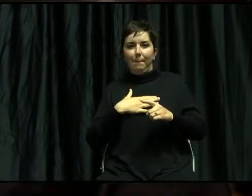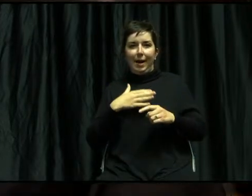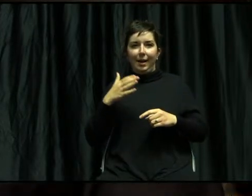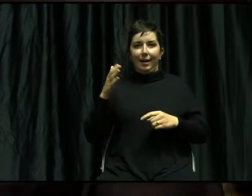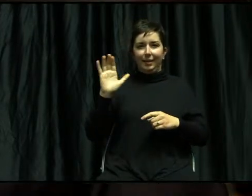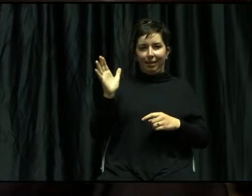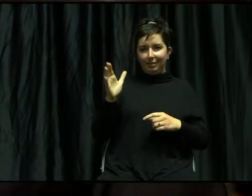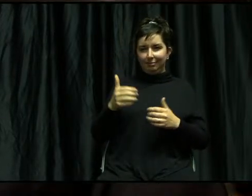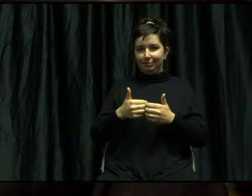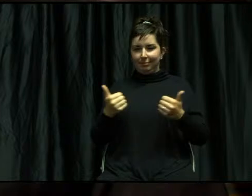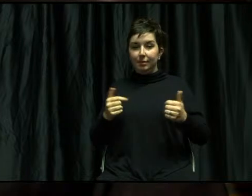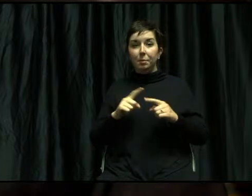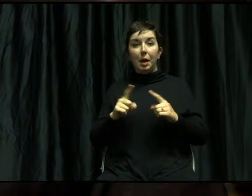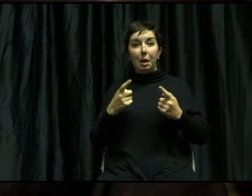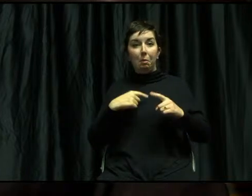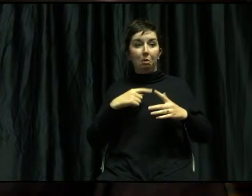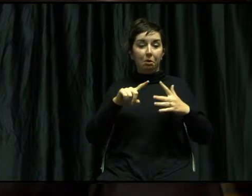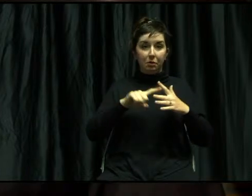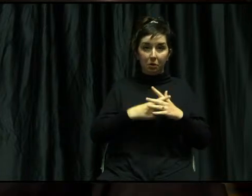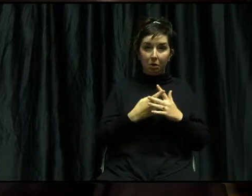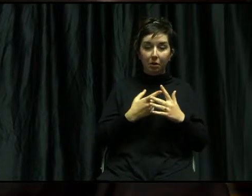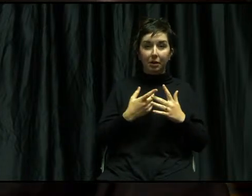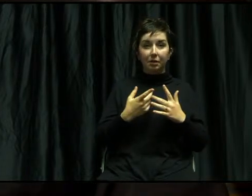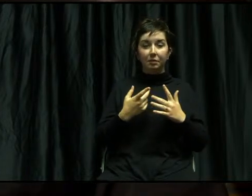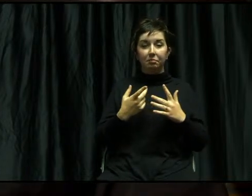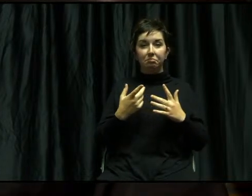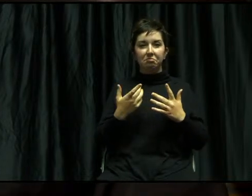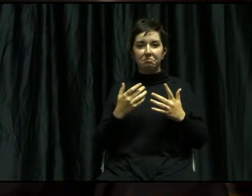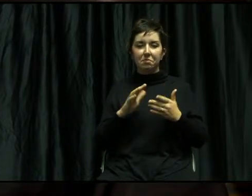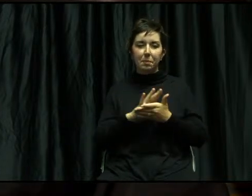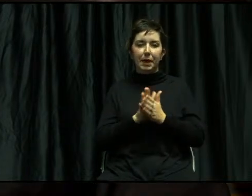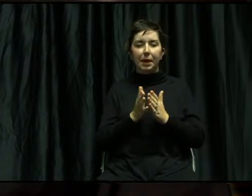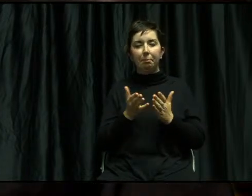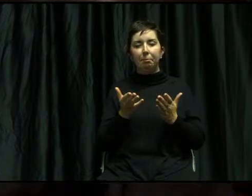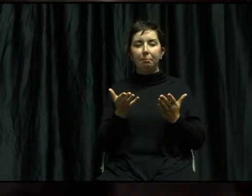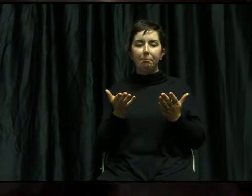activity. But once I got started into Utah history, it became just